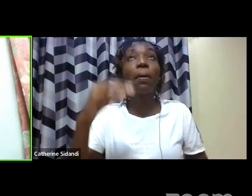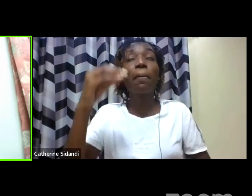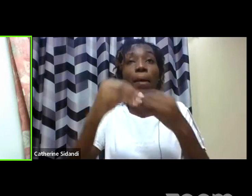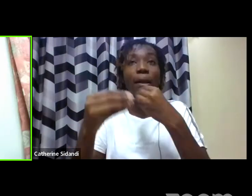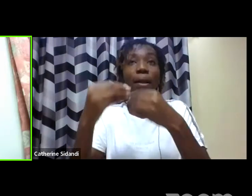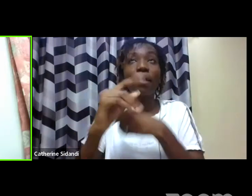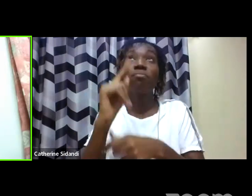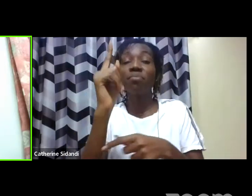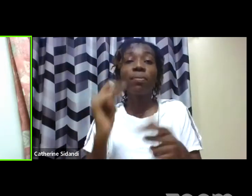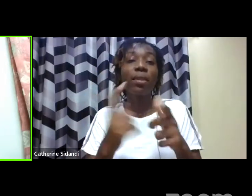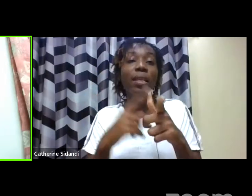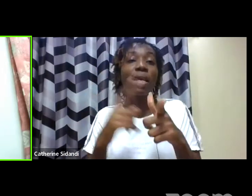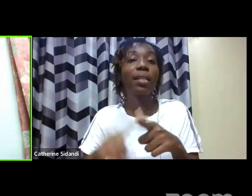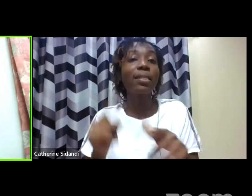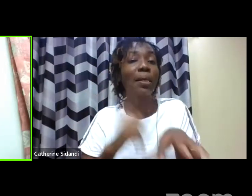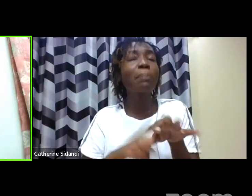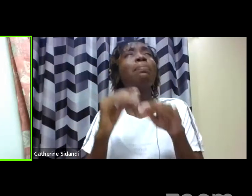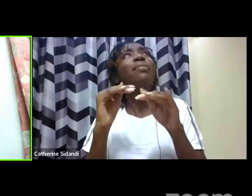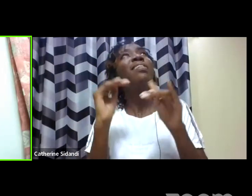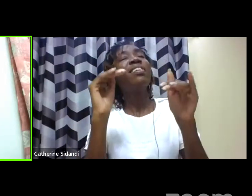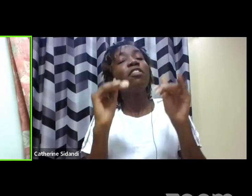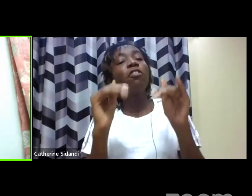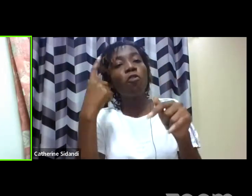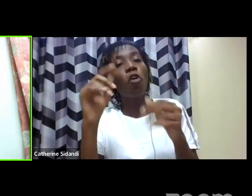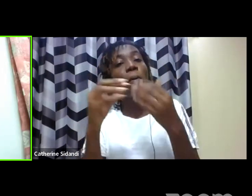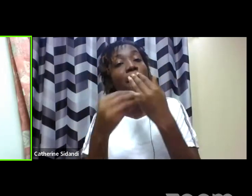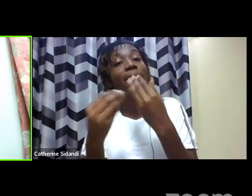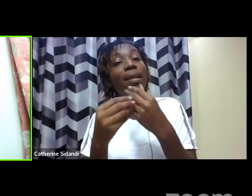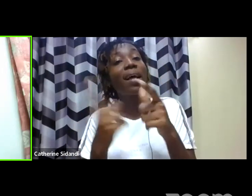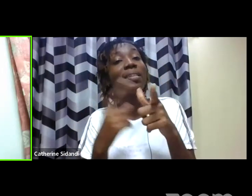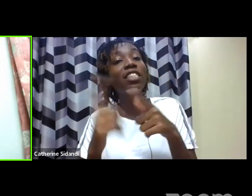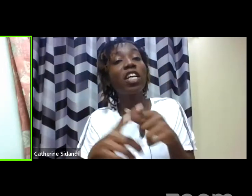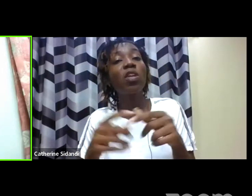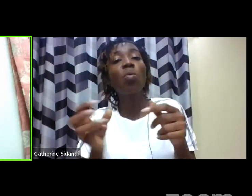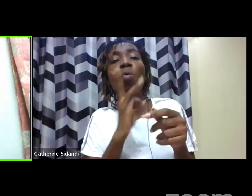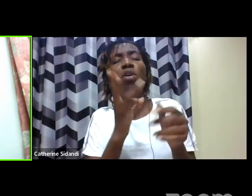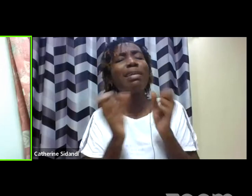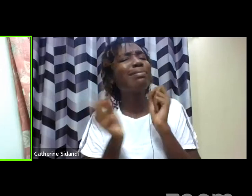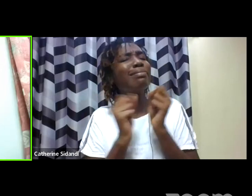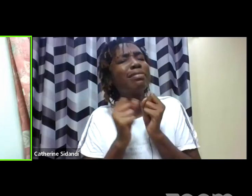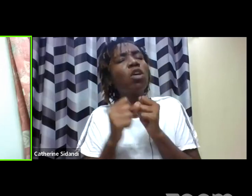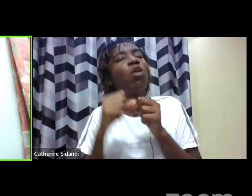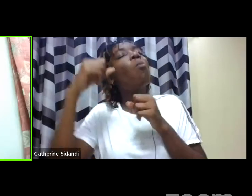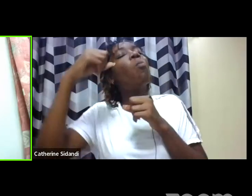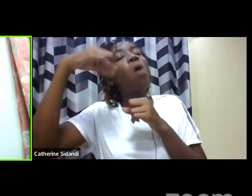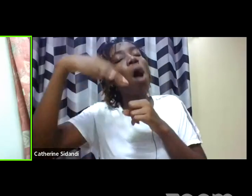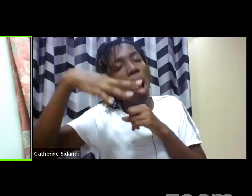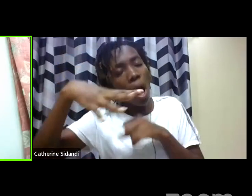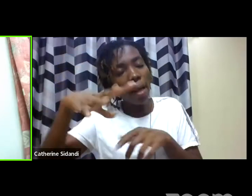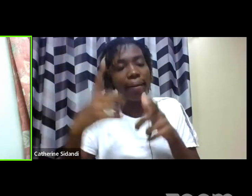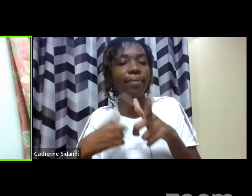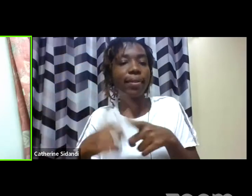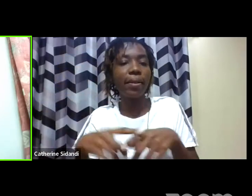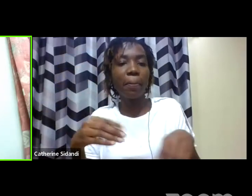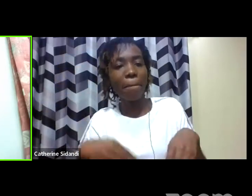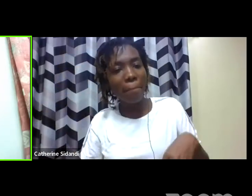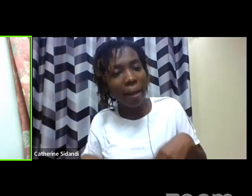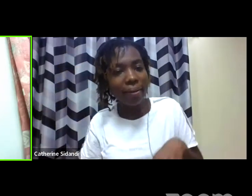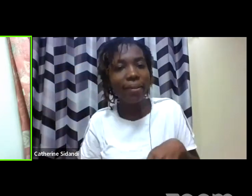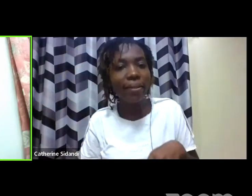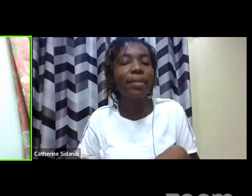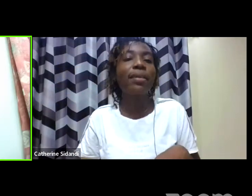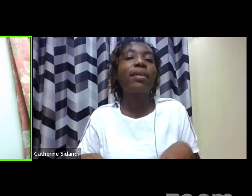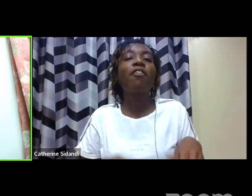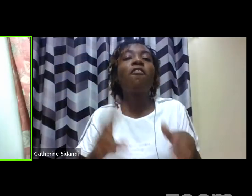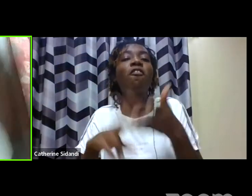the pole for the banana, the cold water poured on it. The monkey came down. The second one wondered,